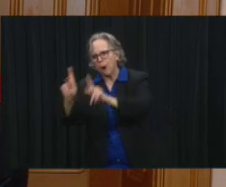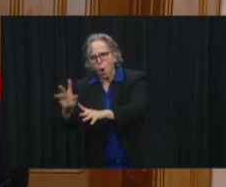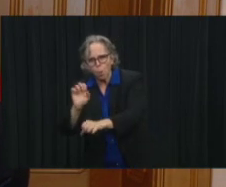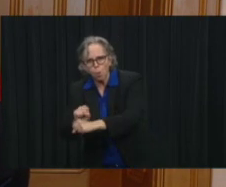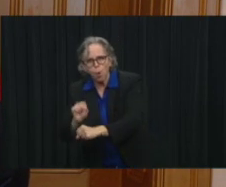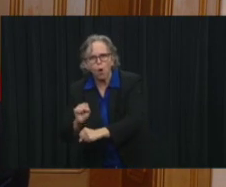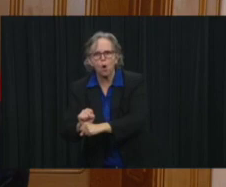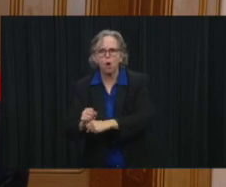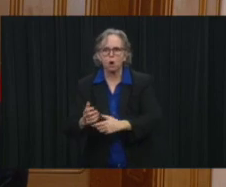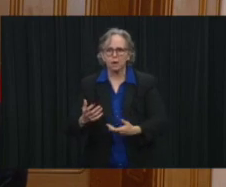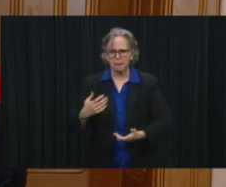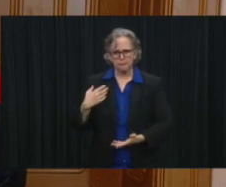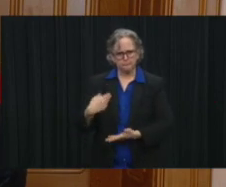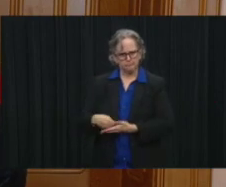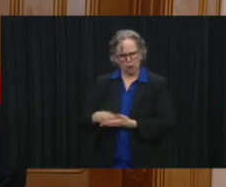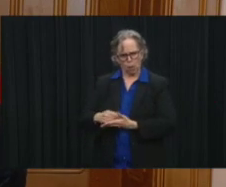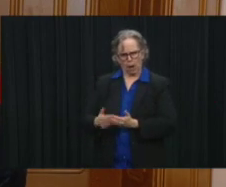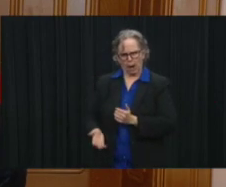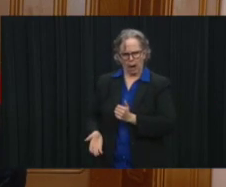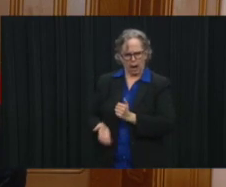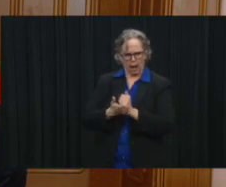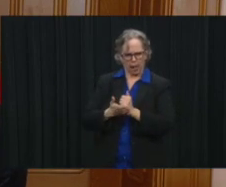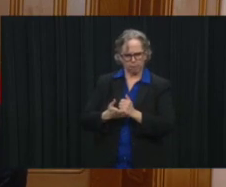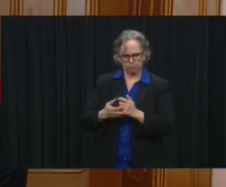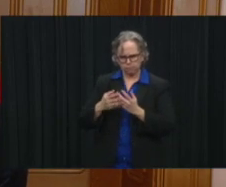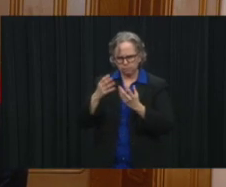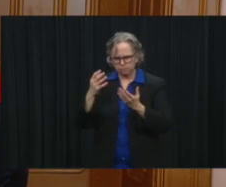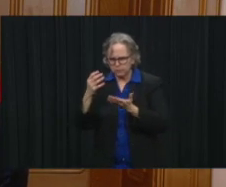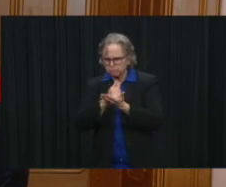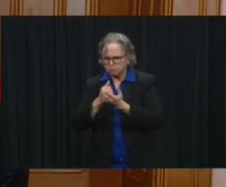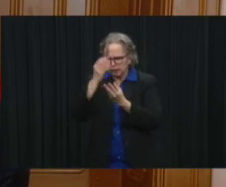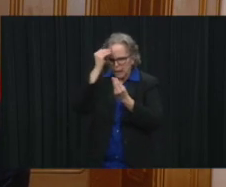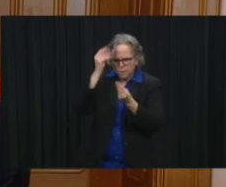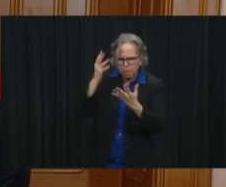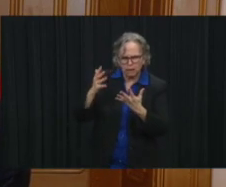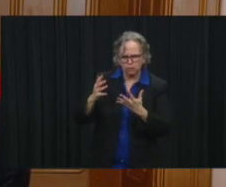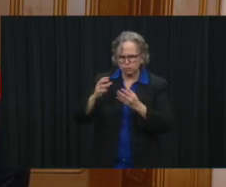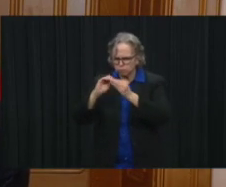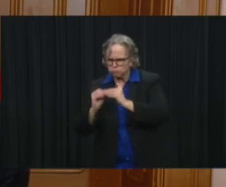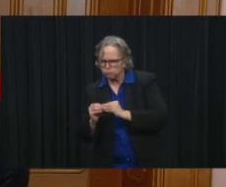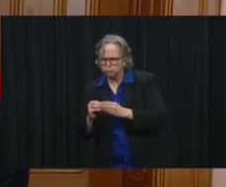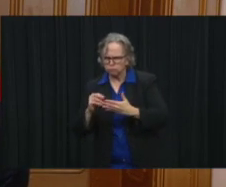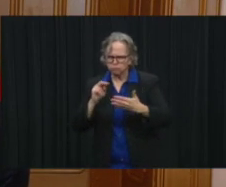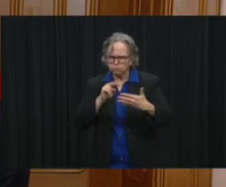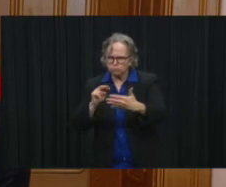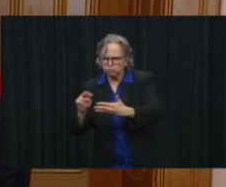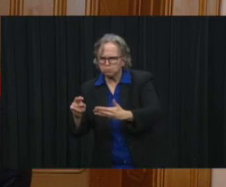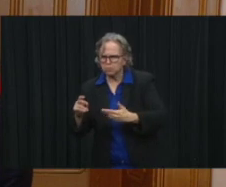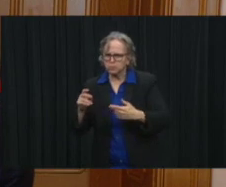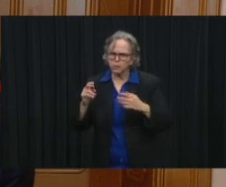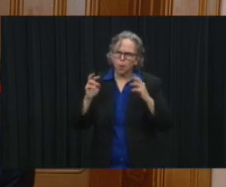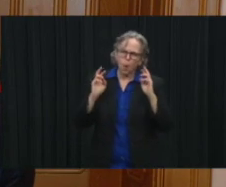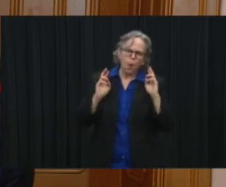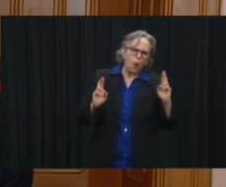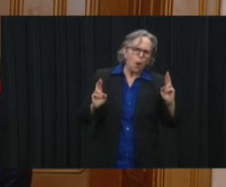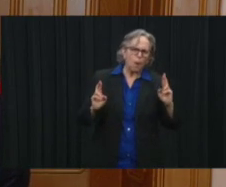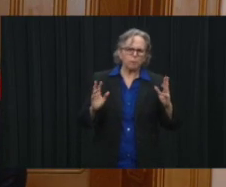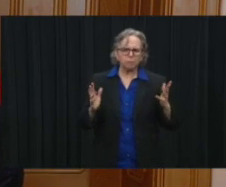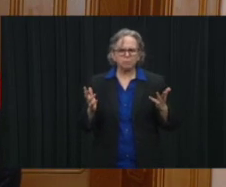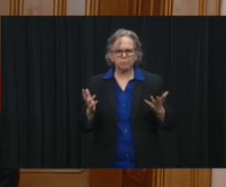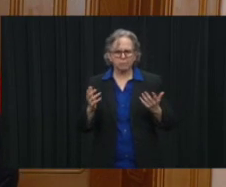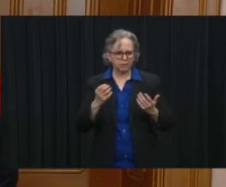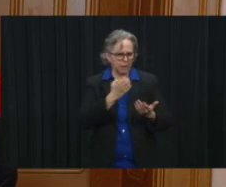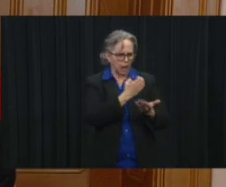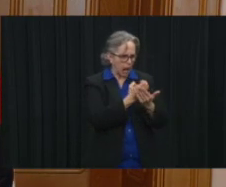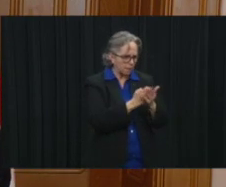at a national level. And perhaps it can be reopened. The economy can be reopened regionally. Perhaps there are ways to deal with folks who are particularly